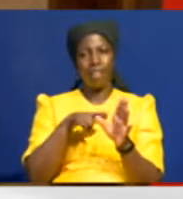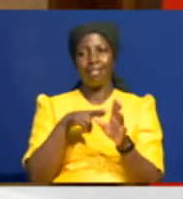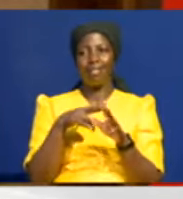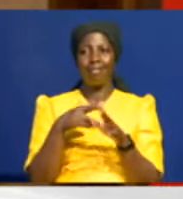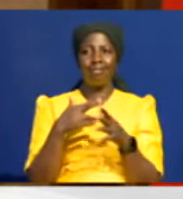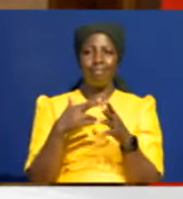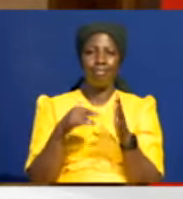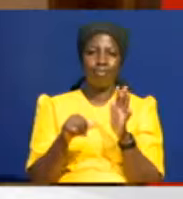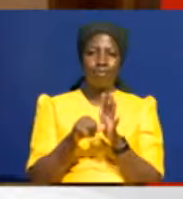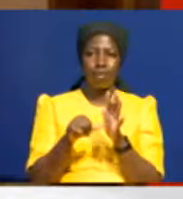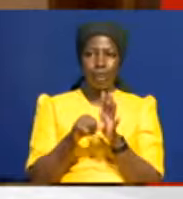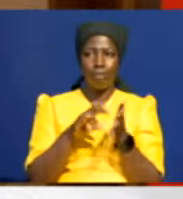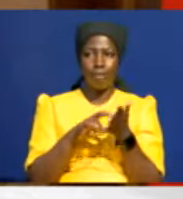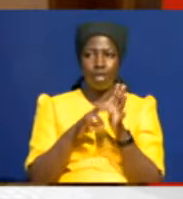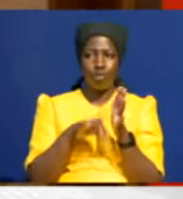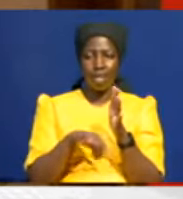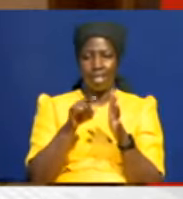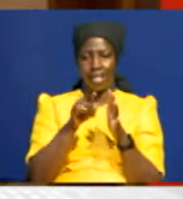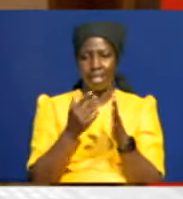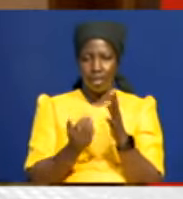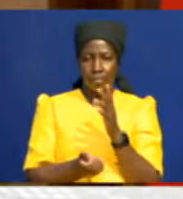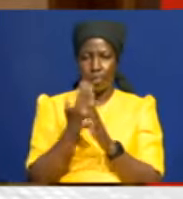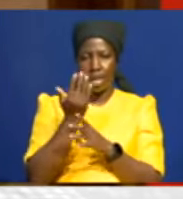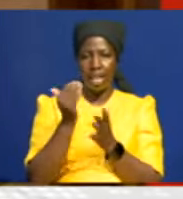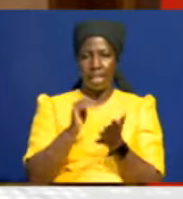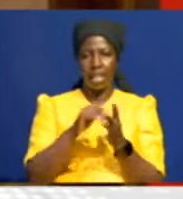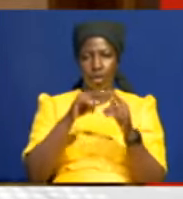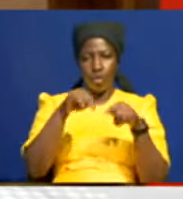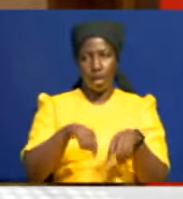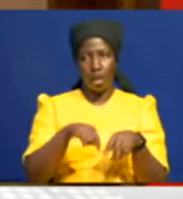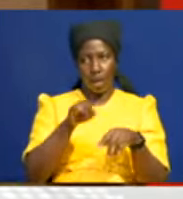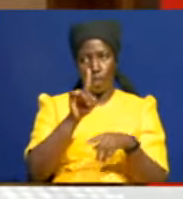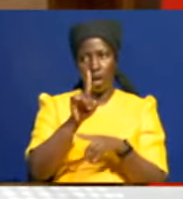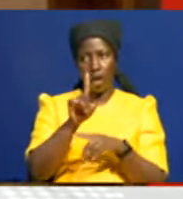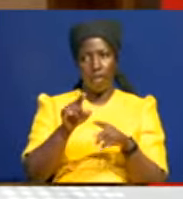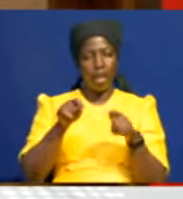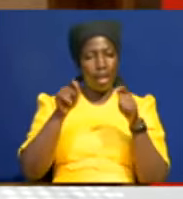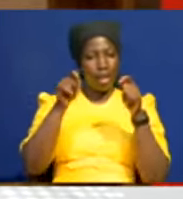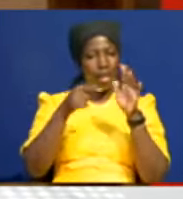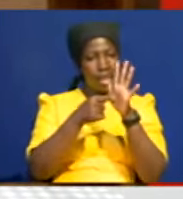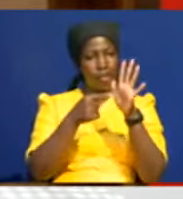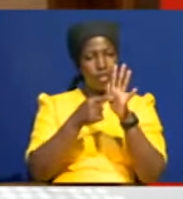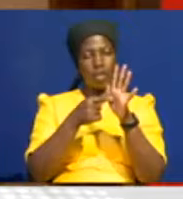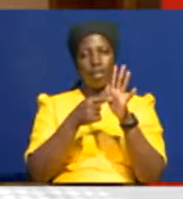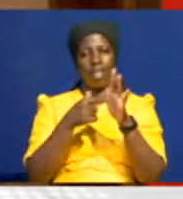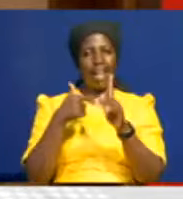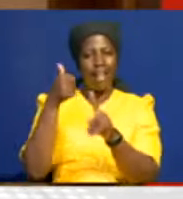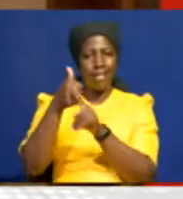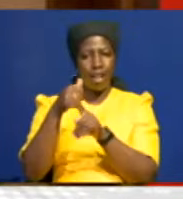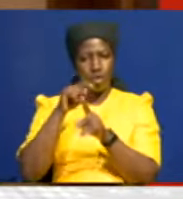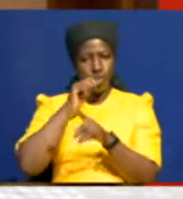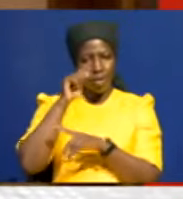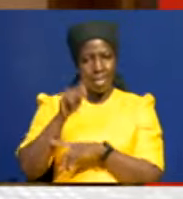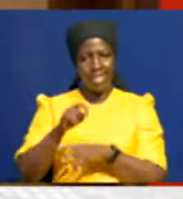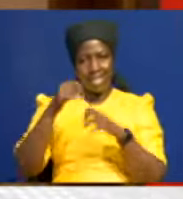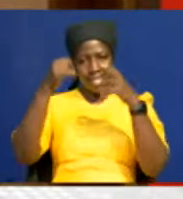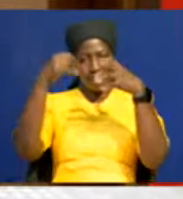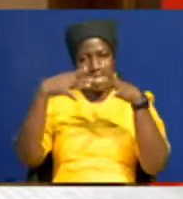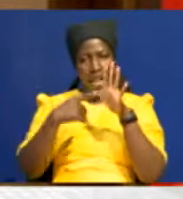The Russian imperialism is being reborn today. One of its demonstrations is the aggression against Ukraine. It is a clear and unambiguous